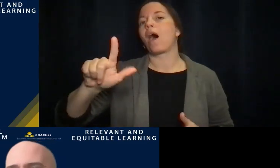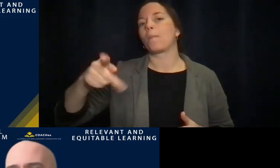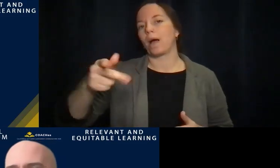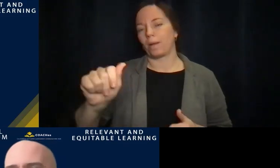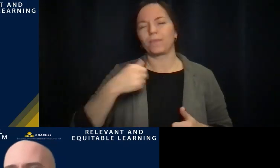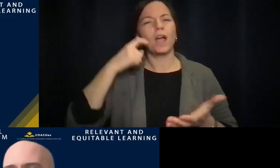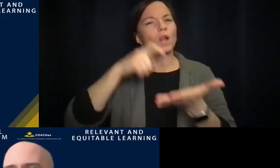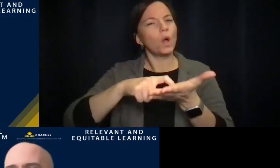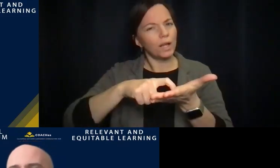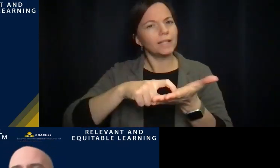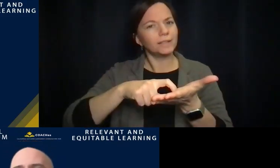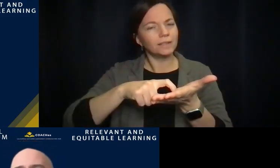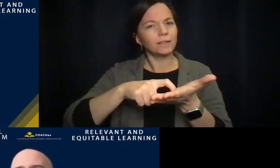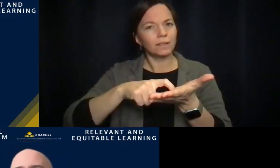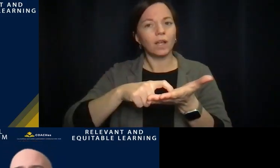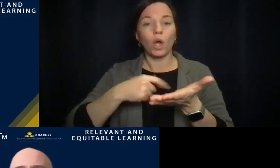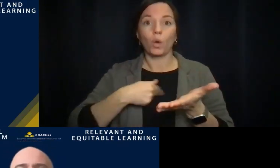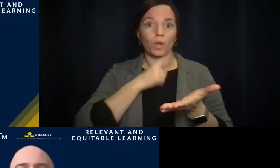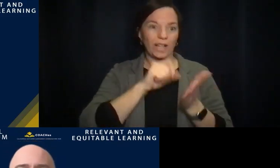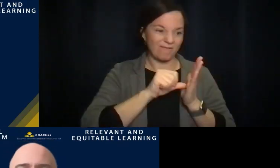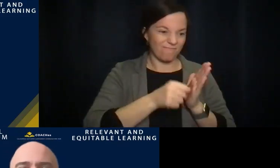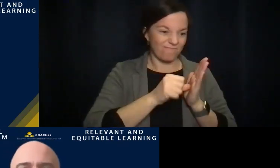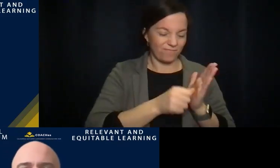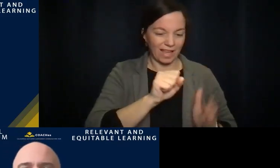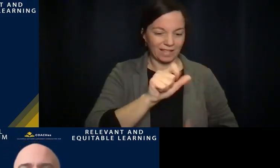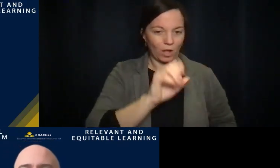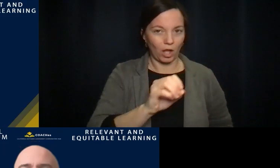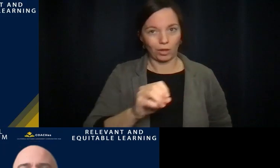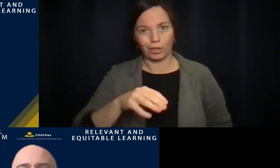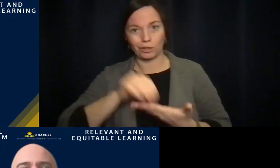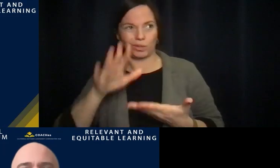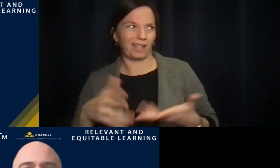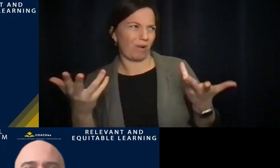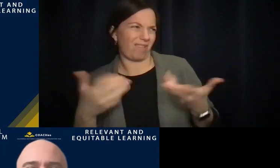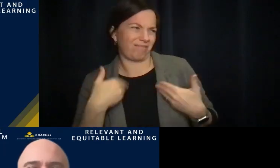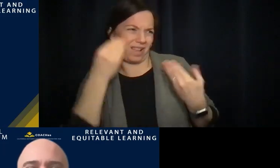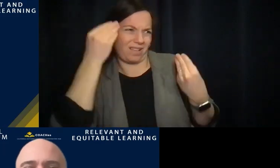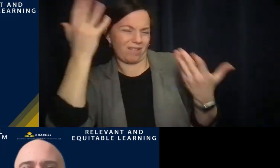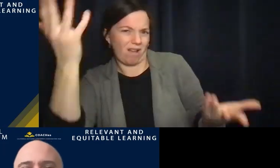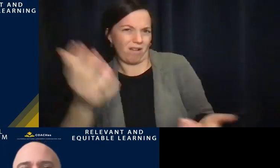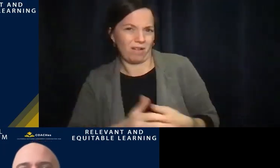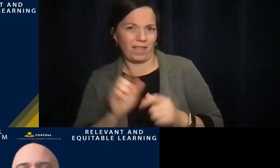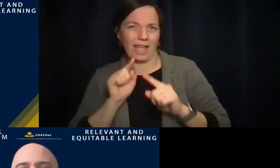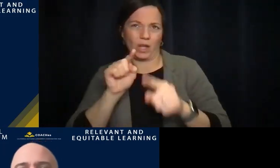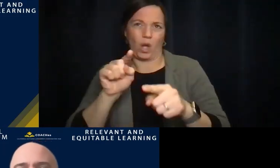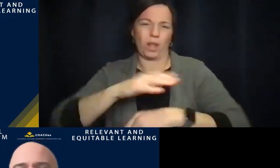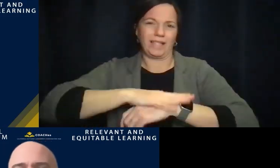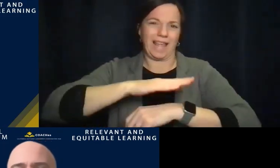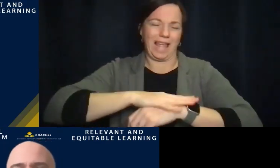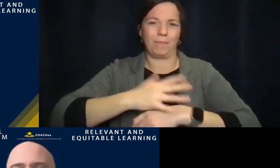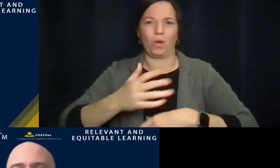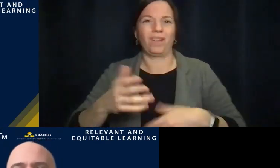you know, we put such emphasis on SLOs, right? And students are like, what? I don't know. They go to the table, schedule, like, when is the exam